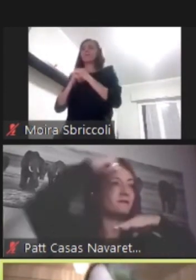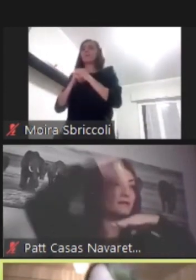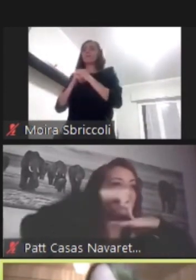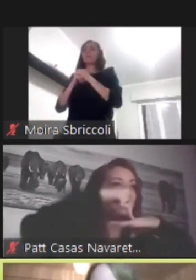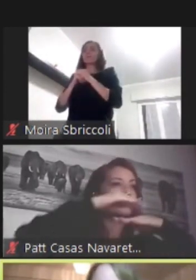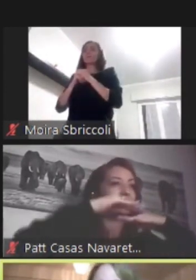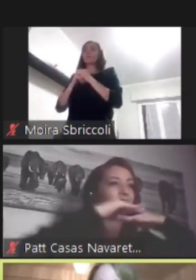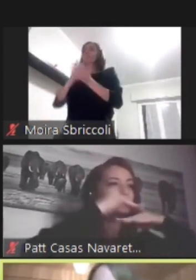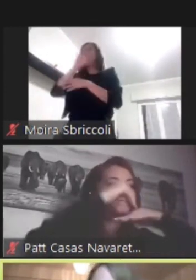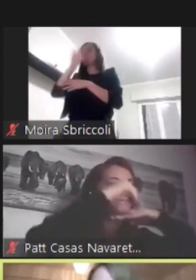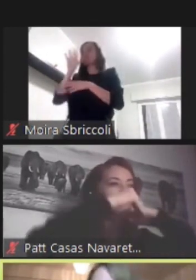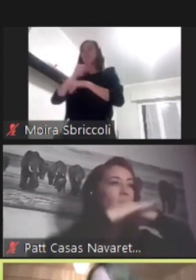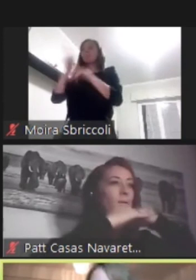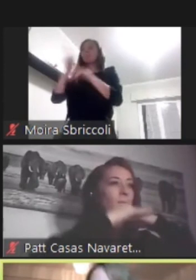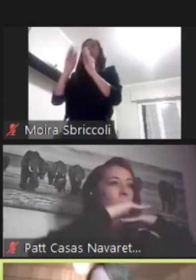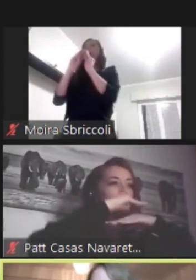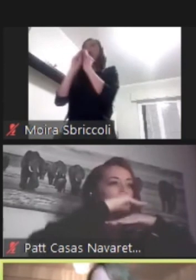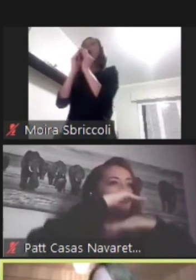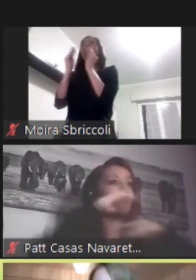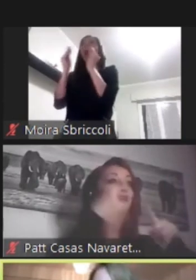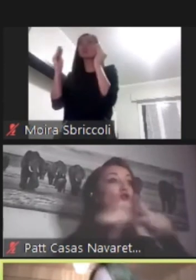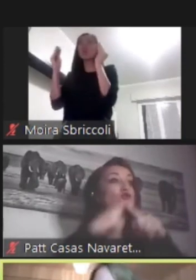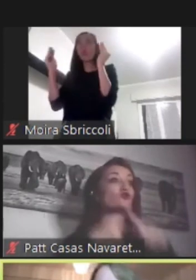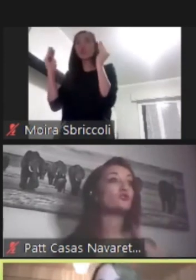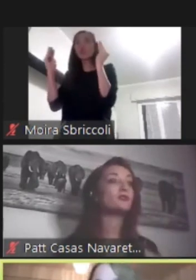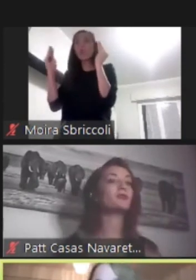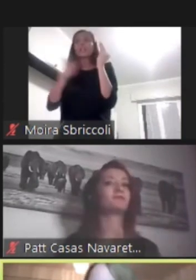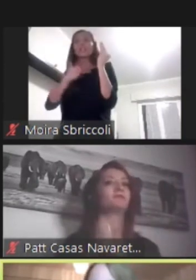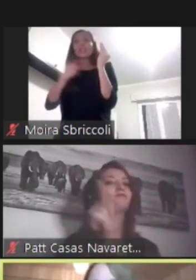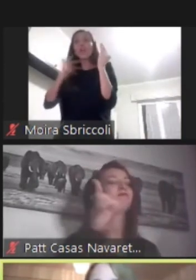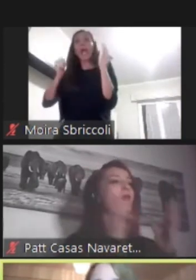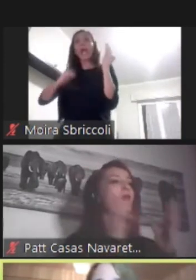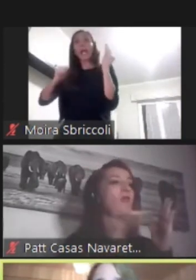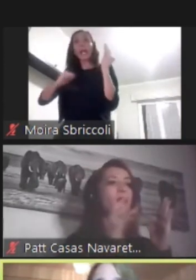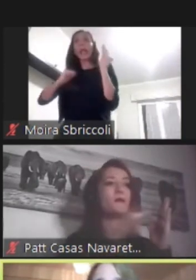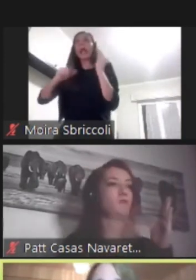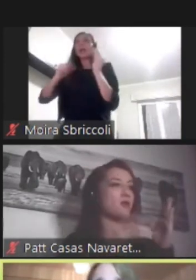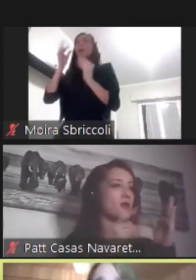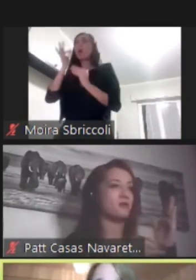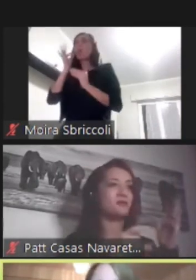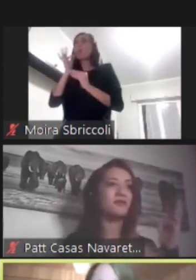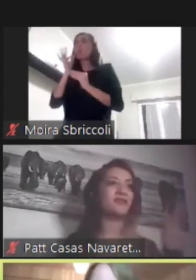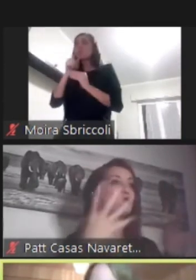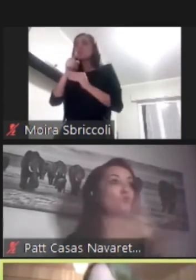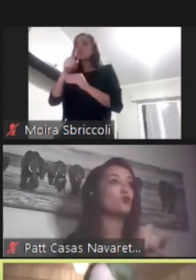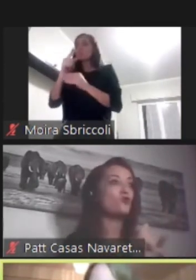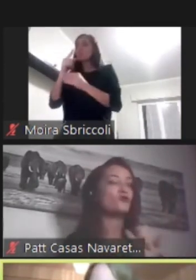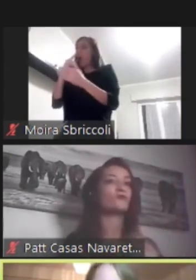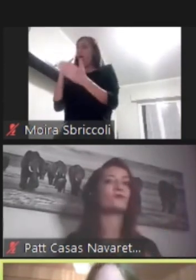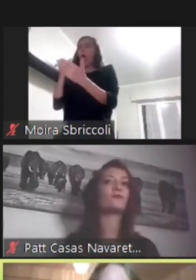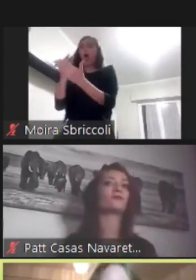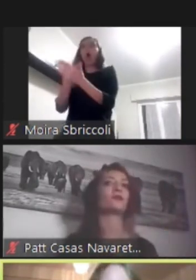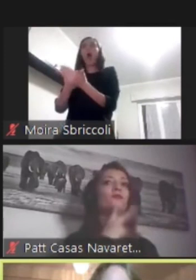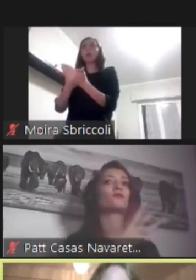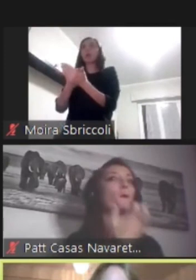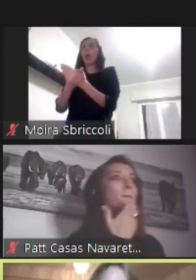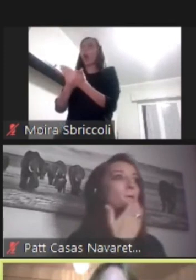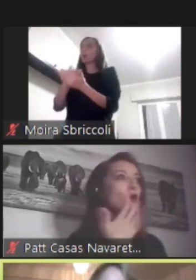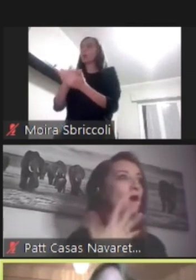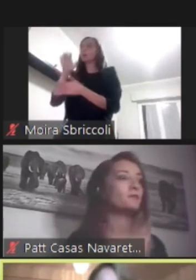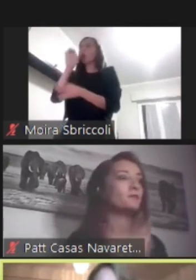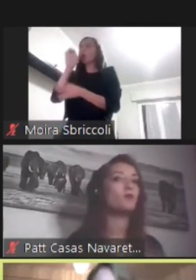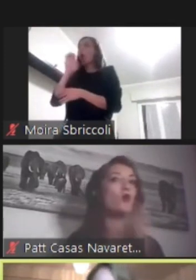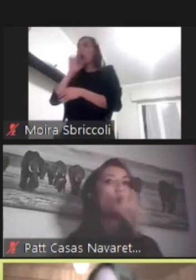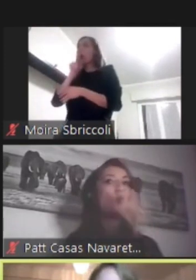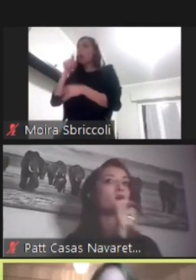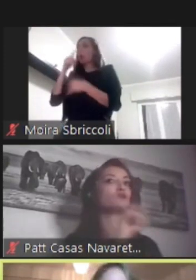their skin, this is a really good product to help remove that waste from underneath the skin and eliminate